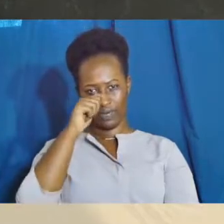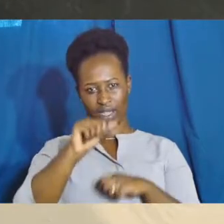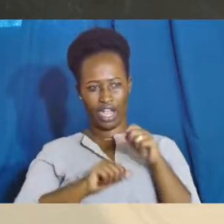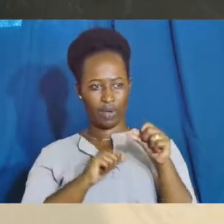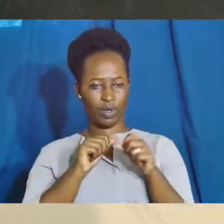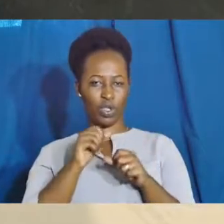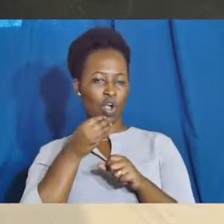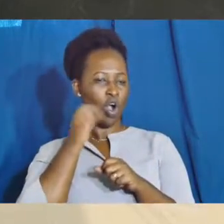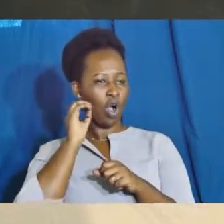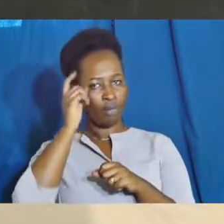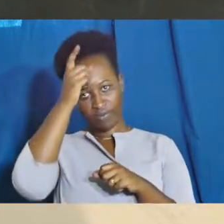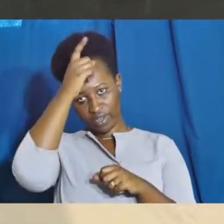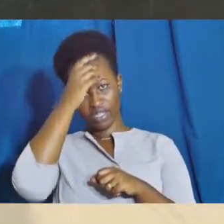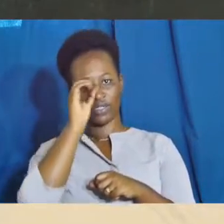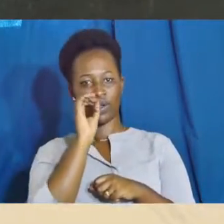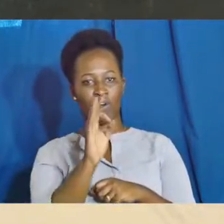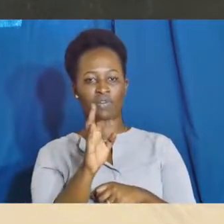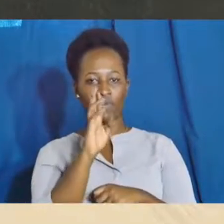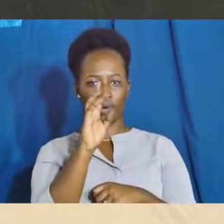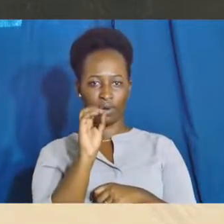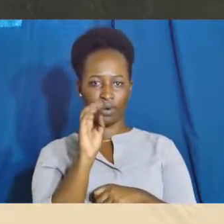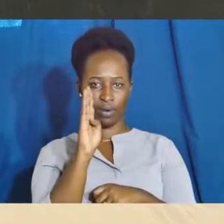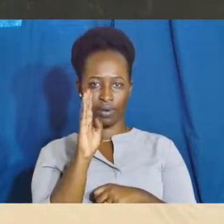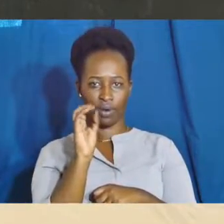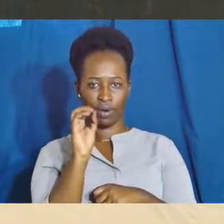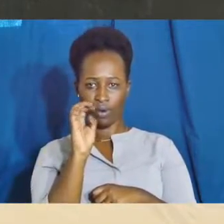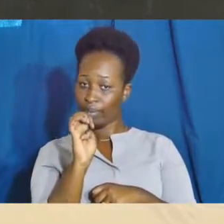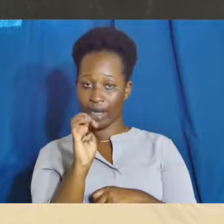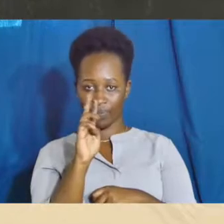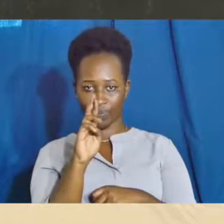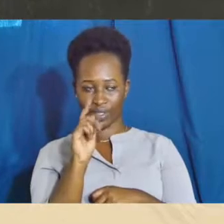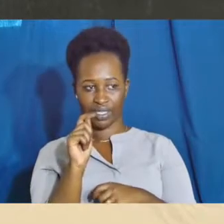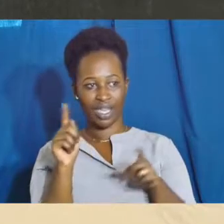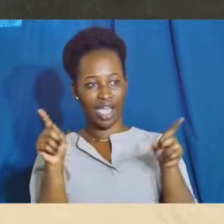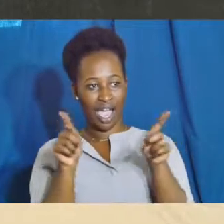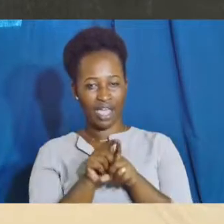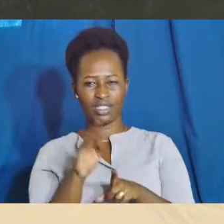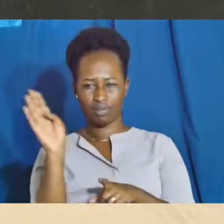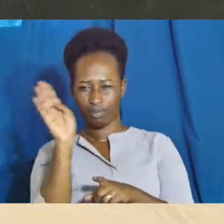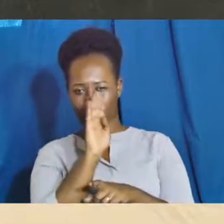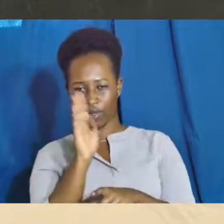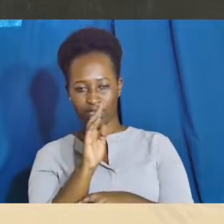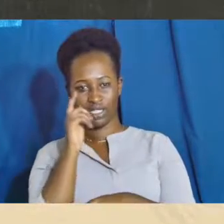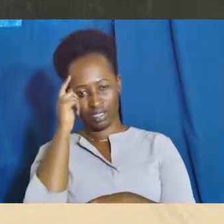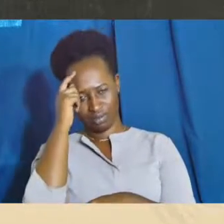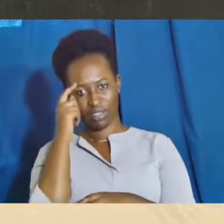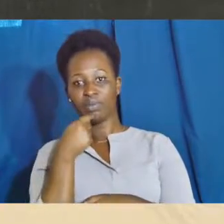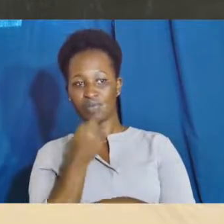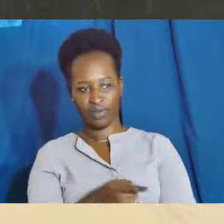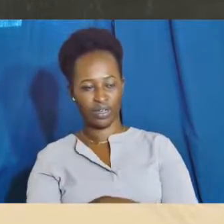about the home village of Robert as far as biology is concerned.